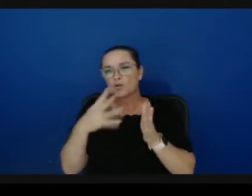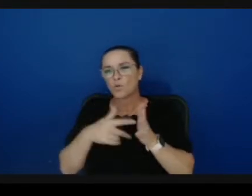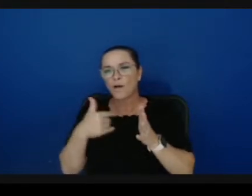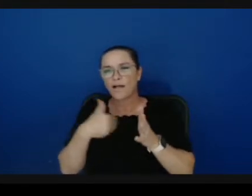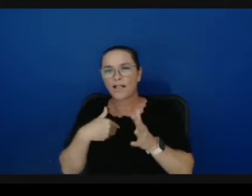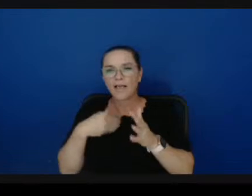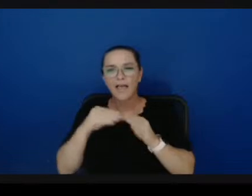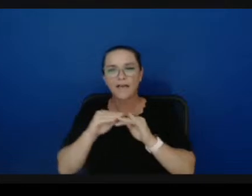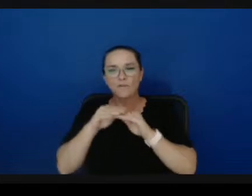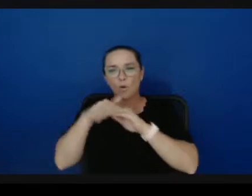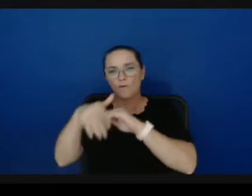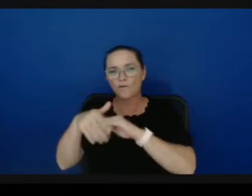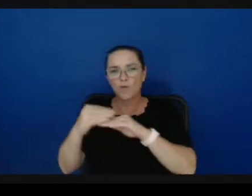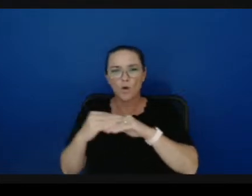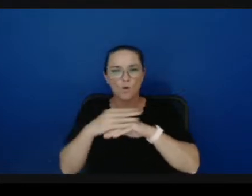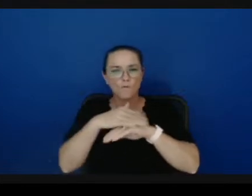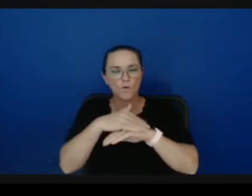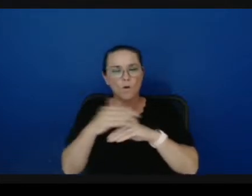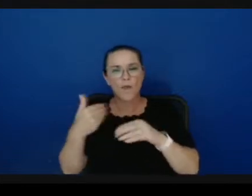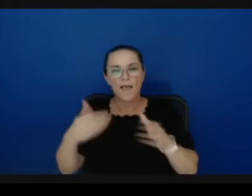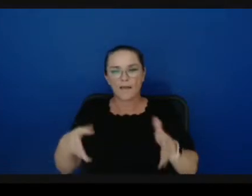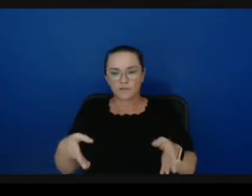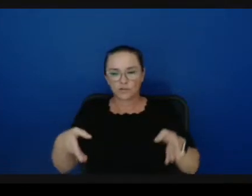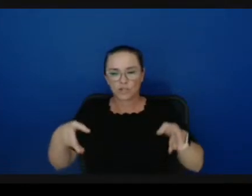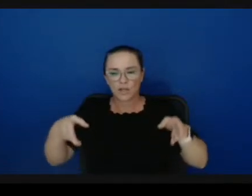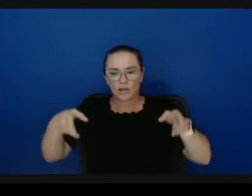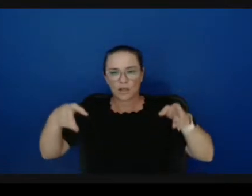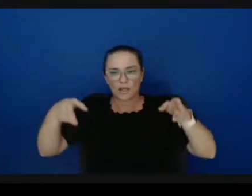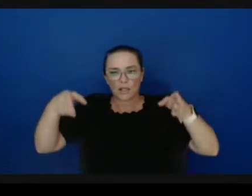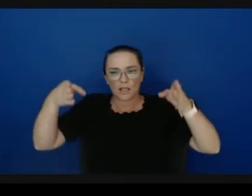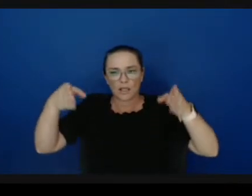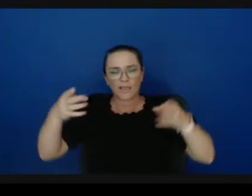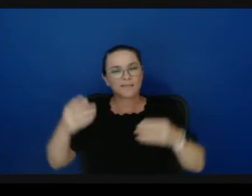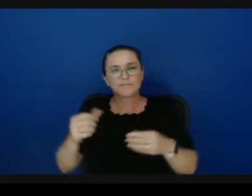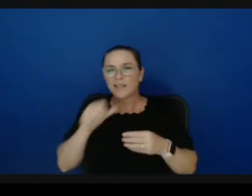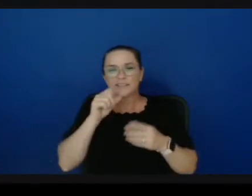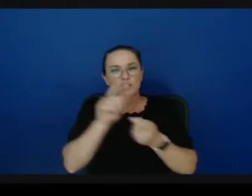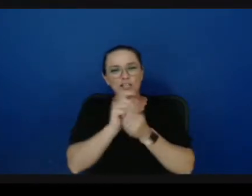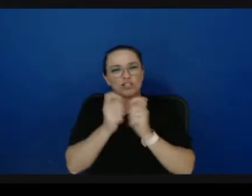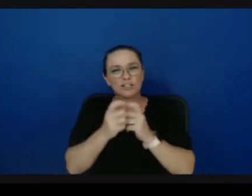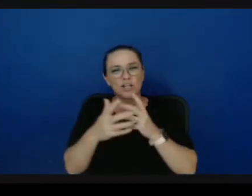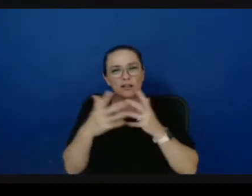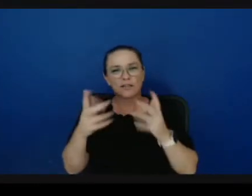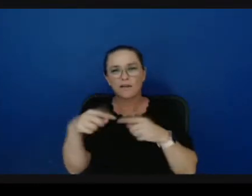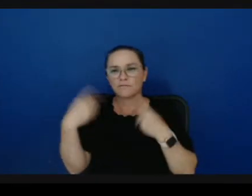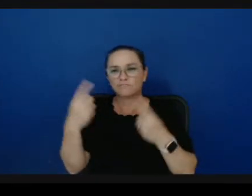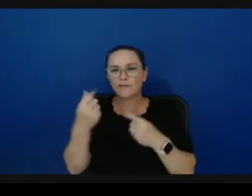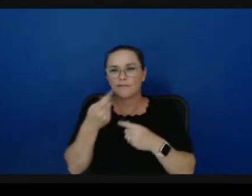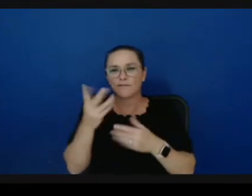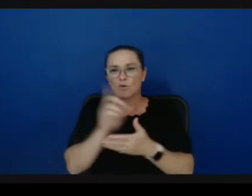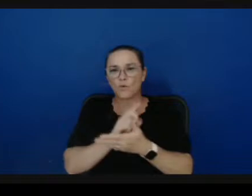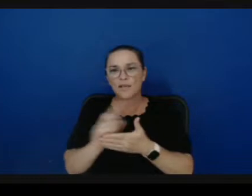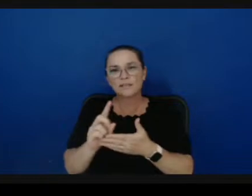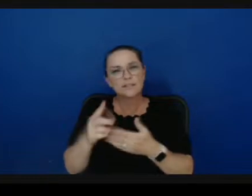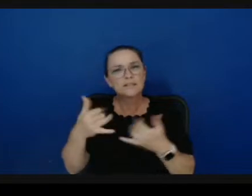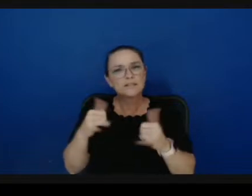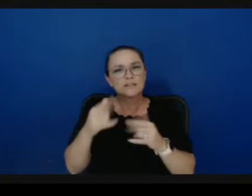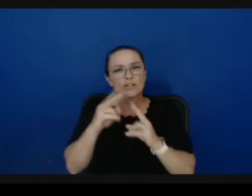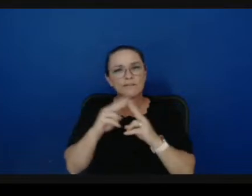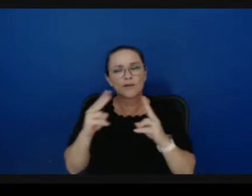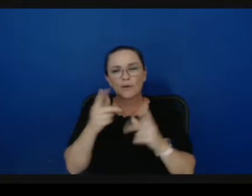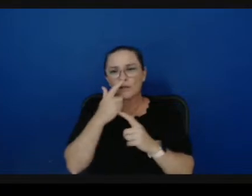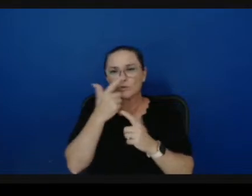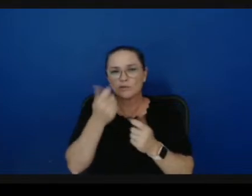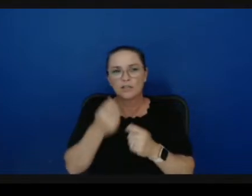walls a little bit more robust each time. Though the lava channel hasn't really changed much over the previous couple of weeks, it's still very interesting. One of